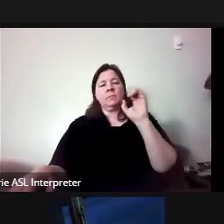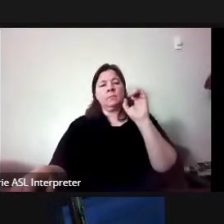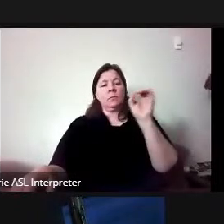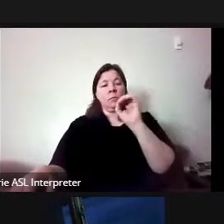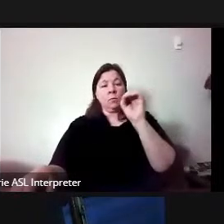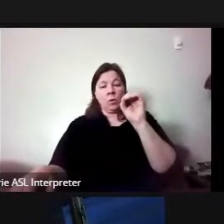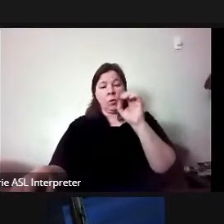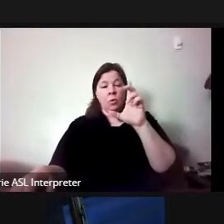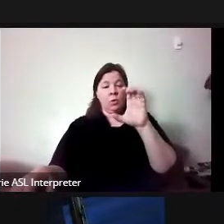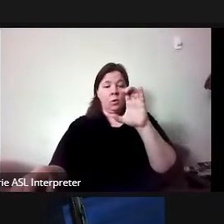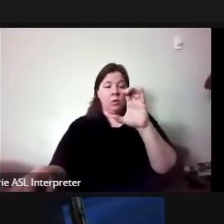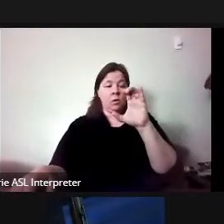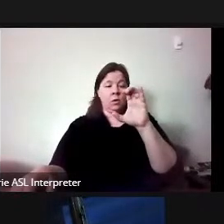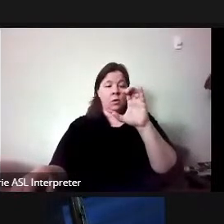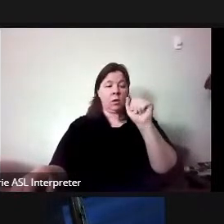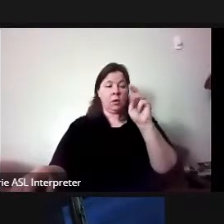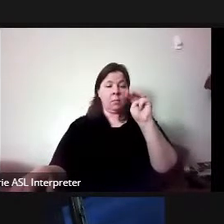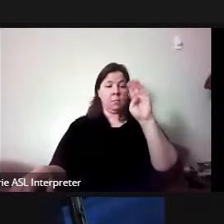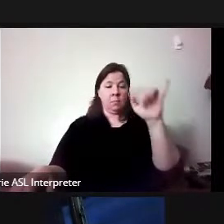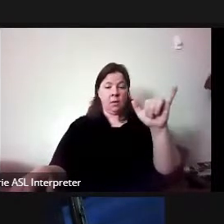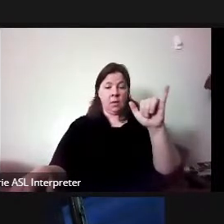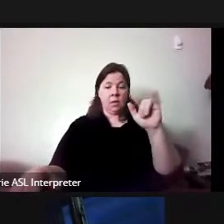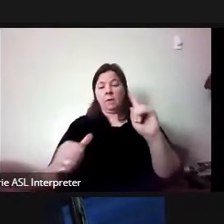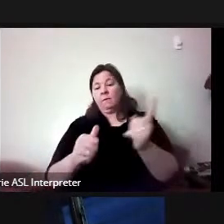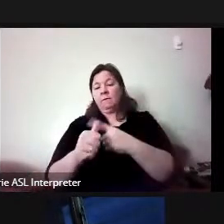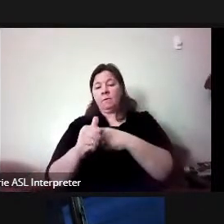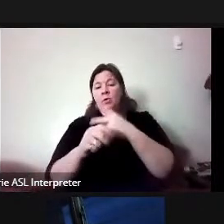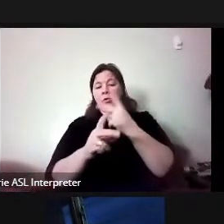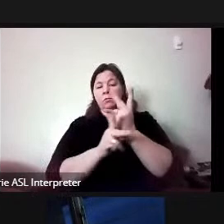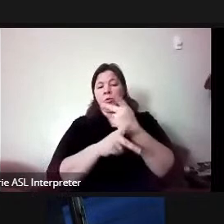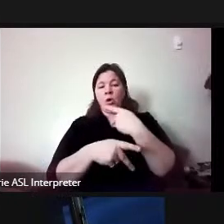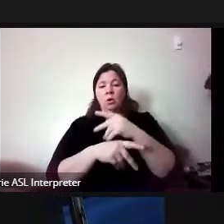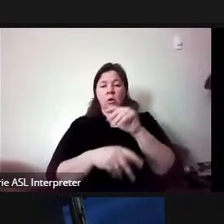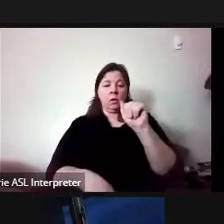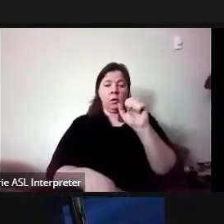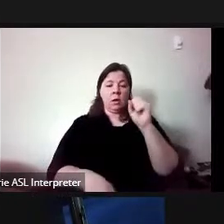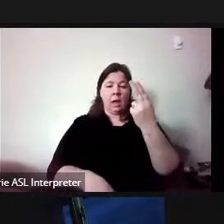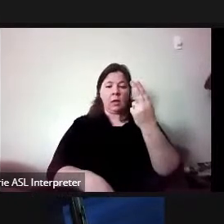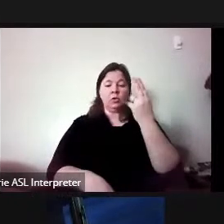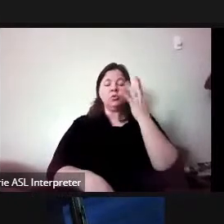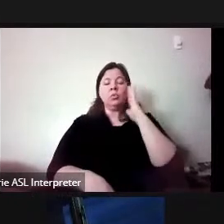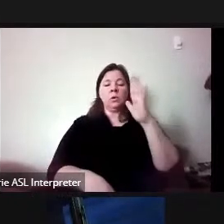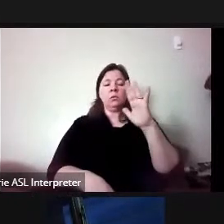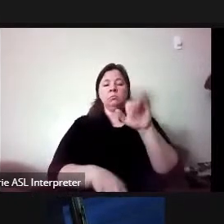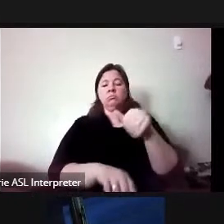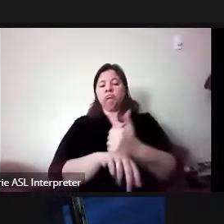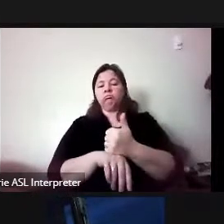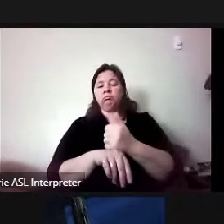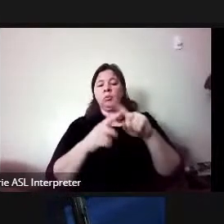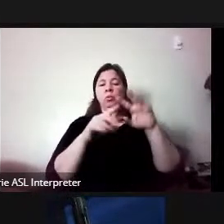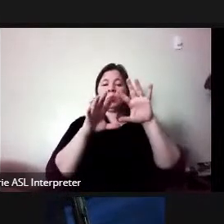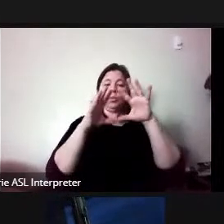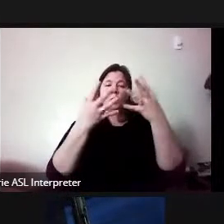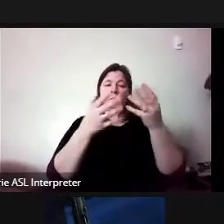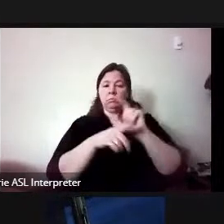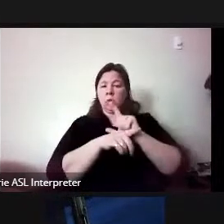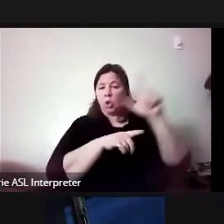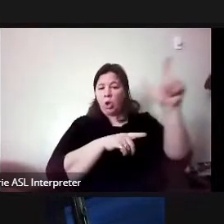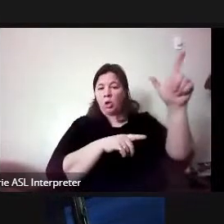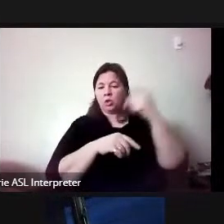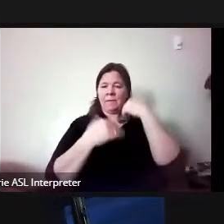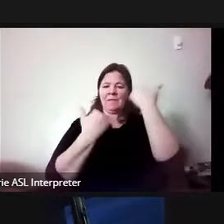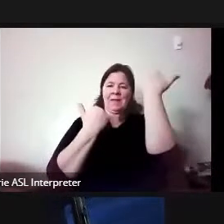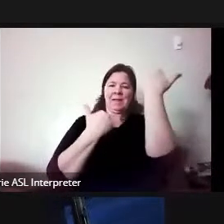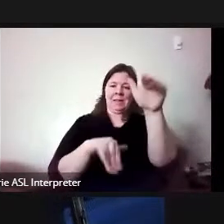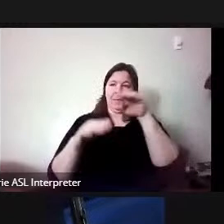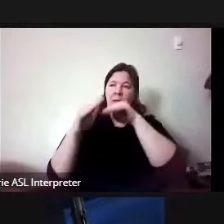Academy is the first product that Ash is going to launch to the world, and we have limited access to it right now because I've